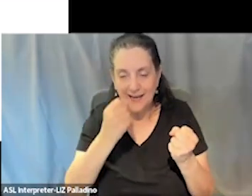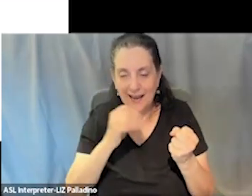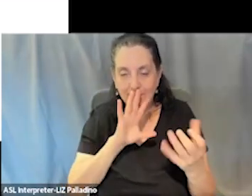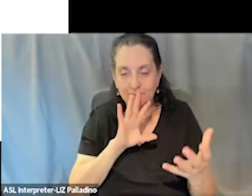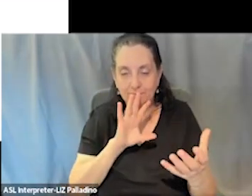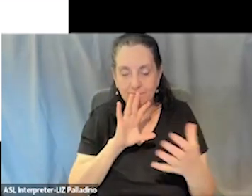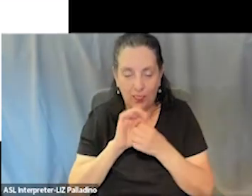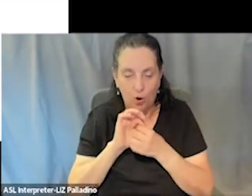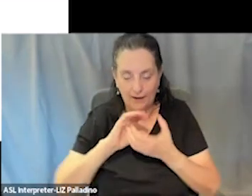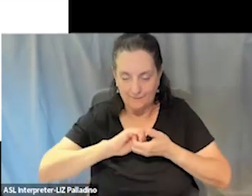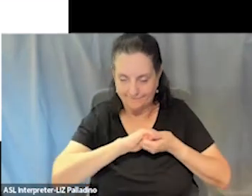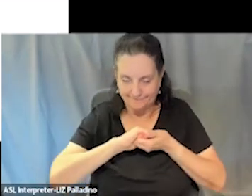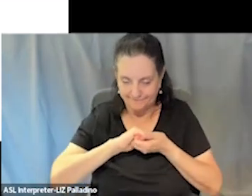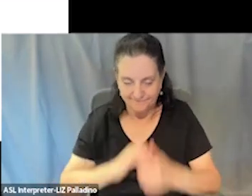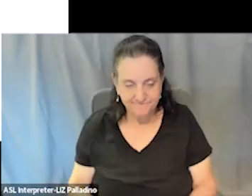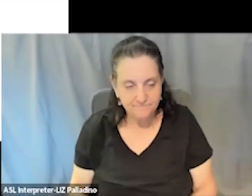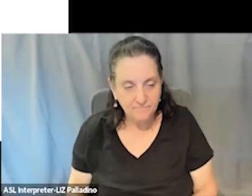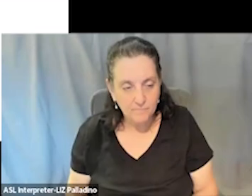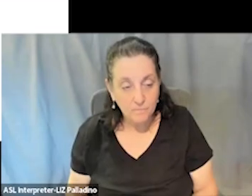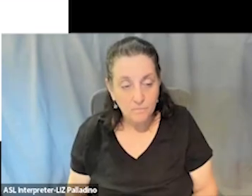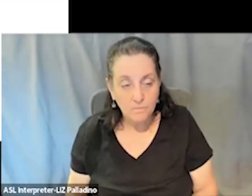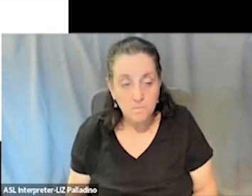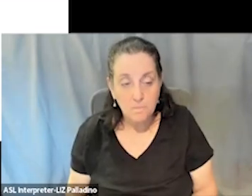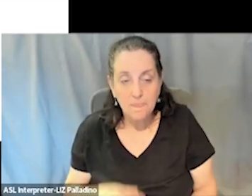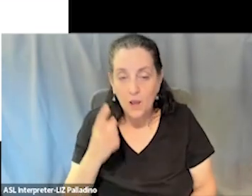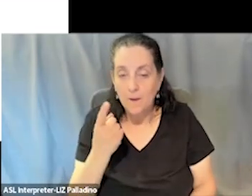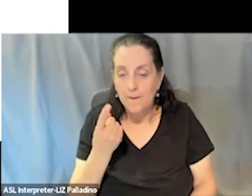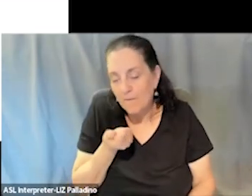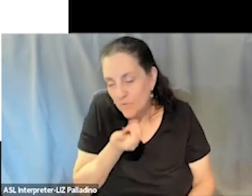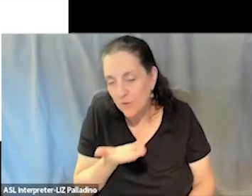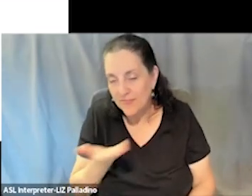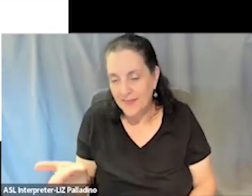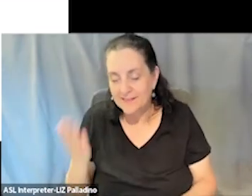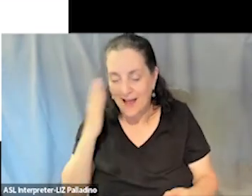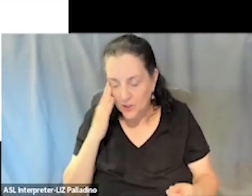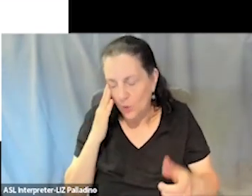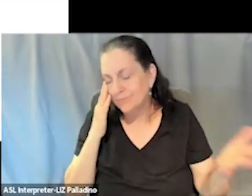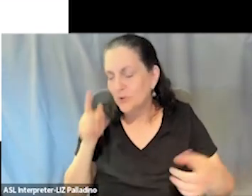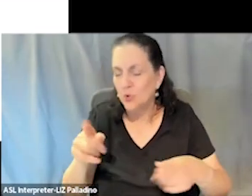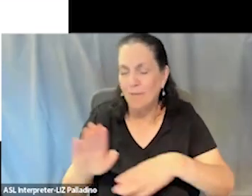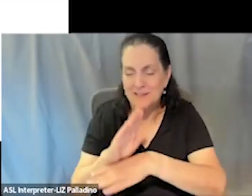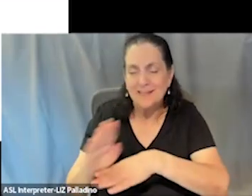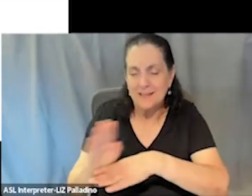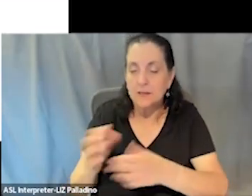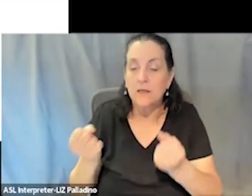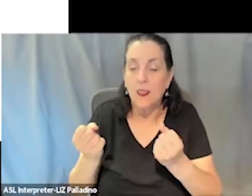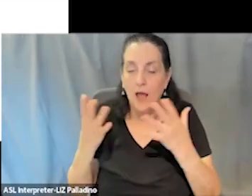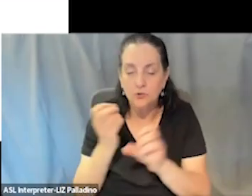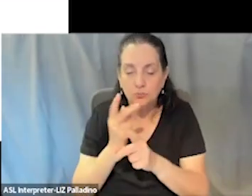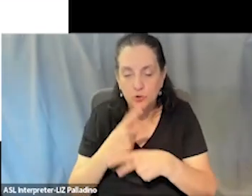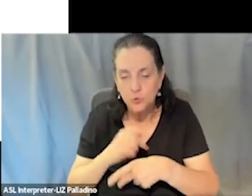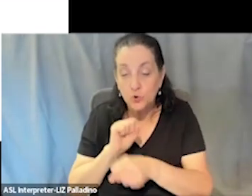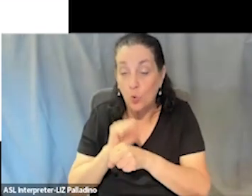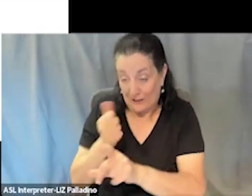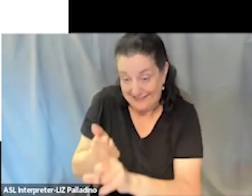the ideas that you might want to explore. I often encourage, again, you're so busy. I know it's already a lot to produce the work.